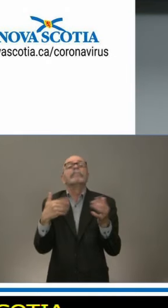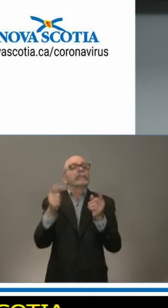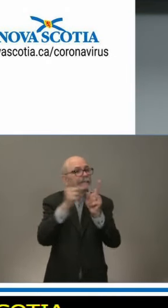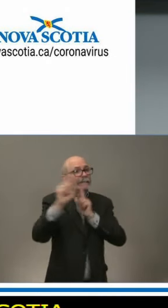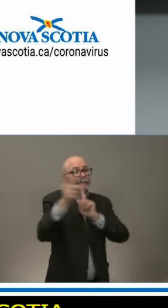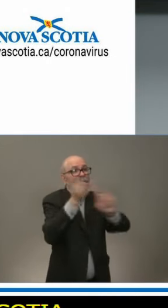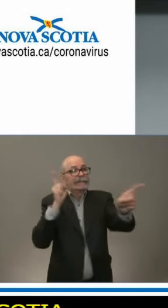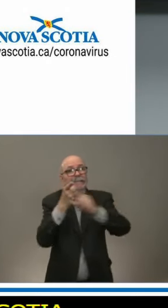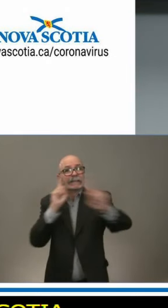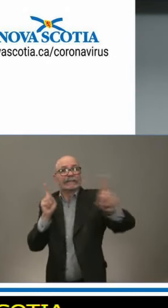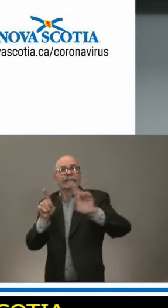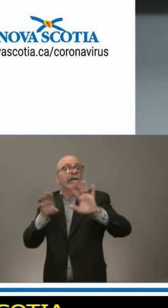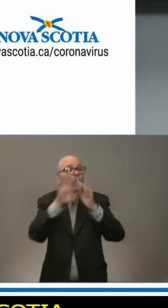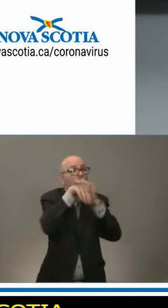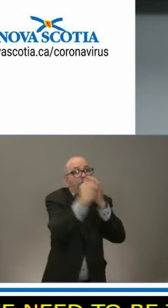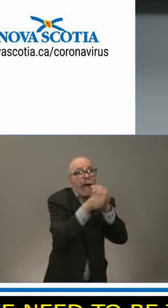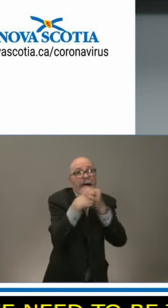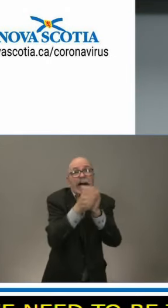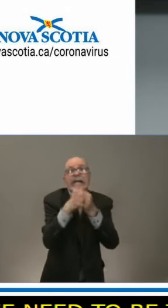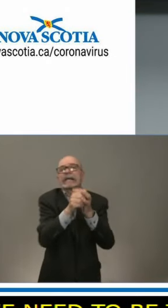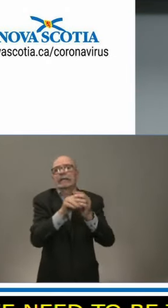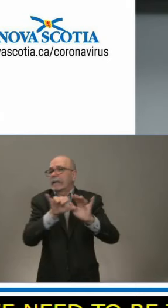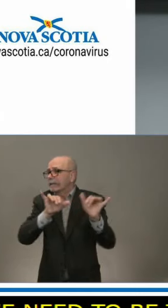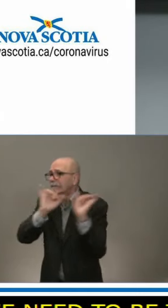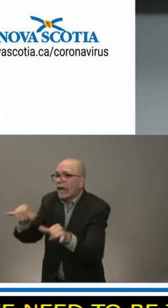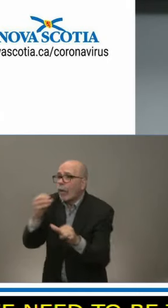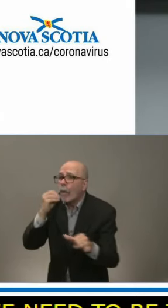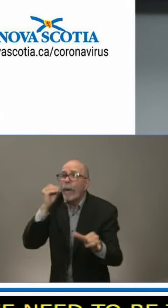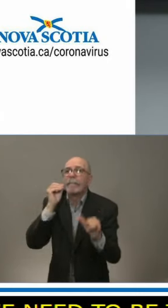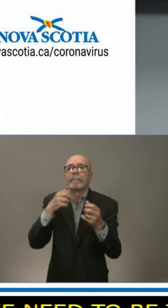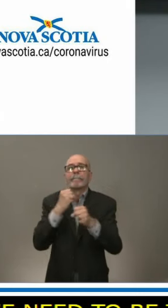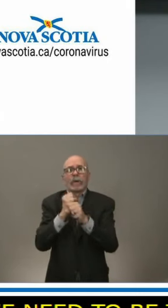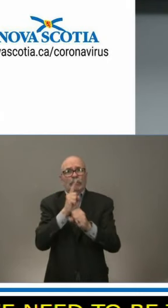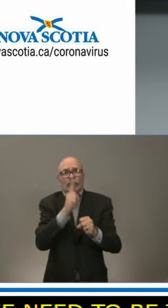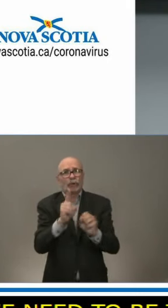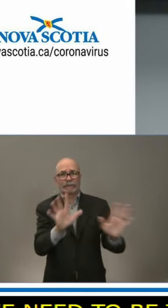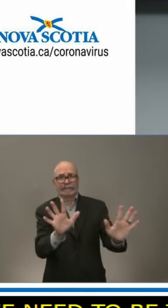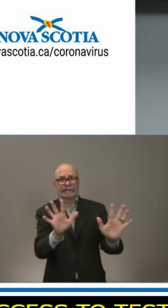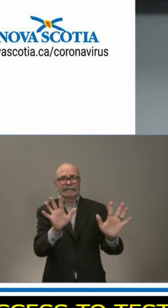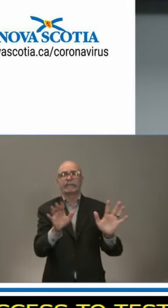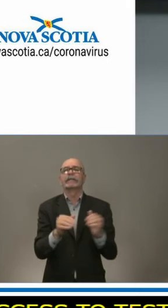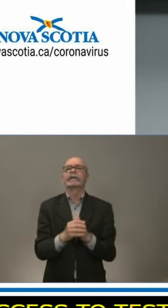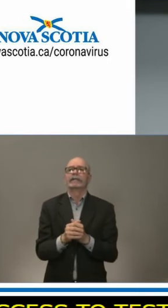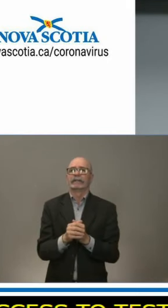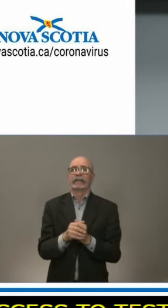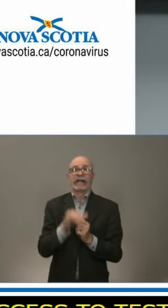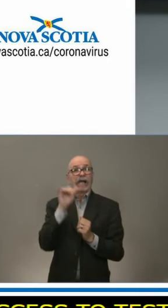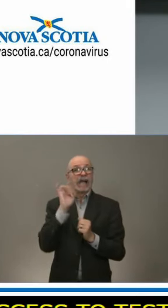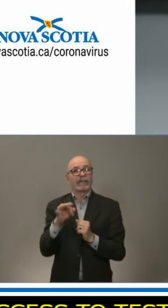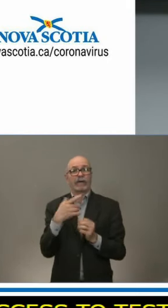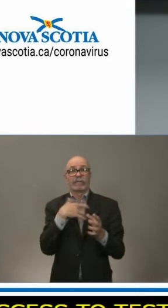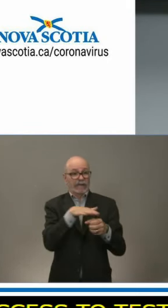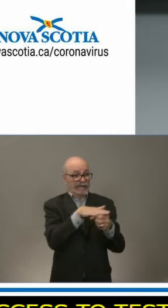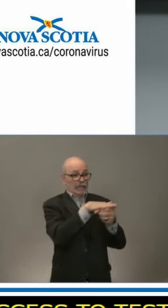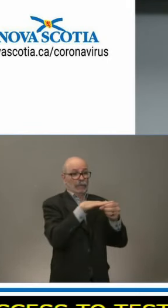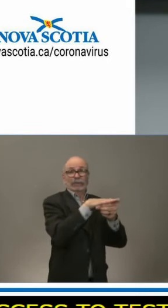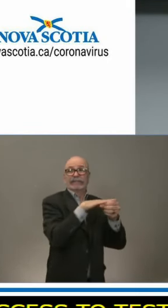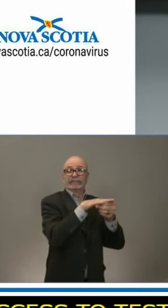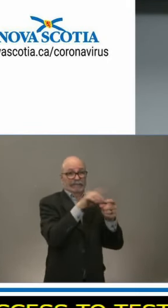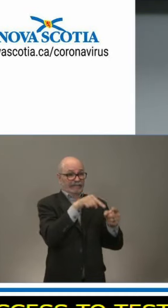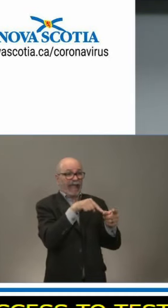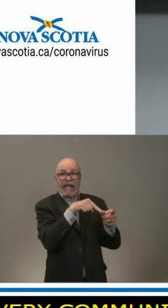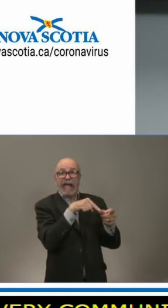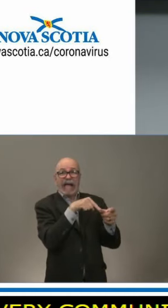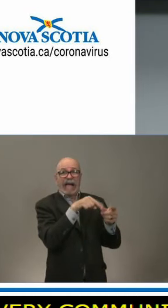every community in Nova Scotia. Because quite frankly, if we have a couple of hotspots today, the way we stop it from getting